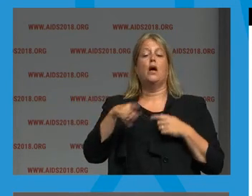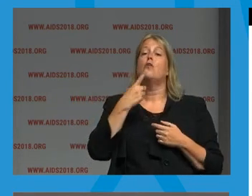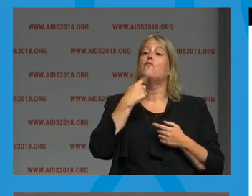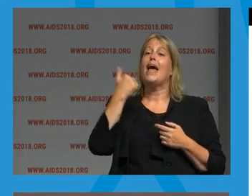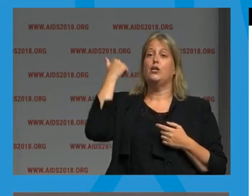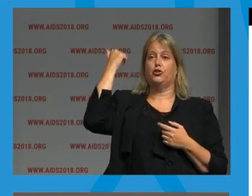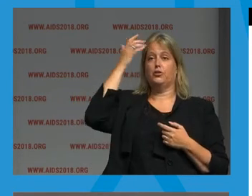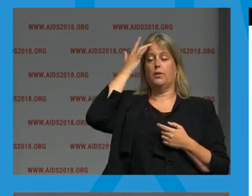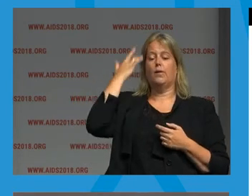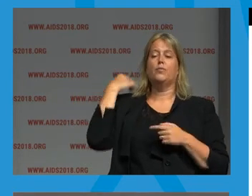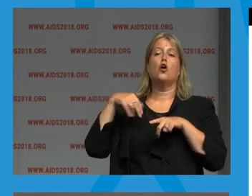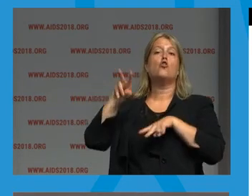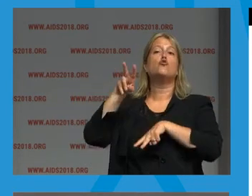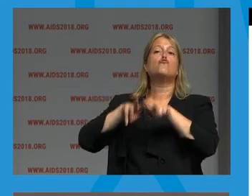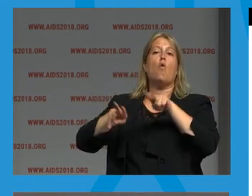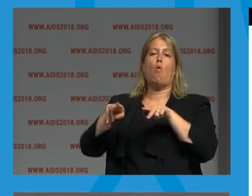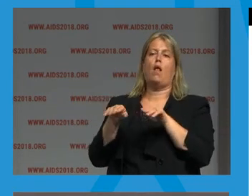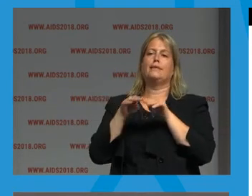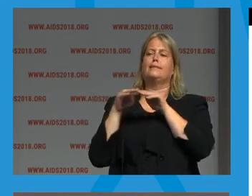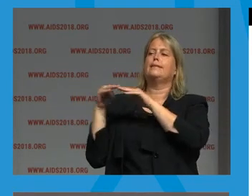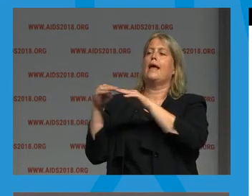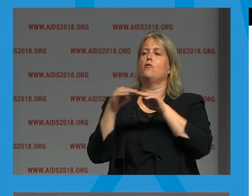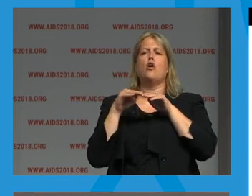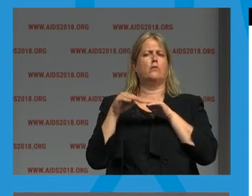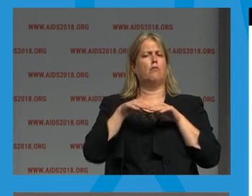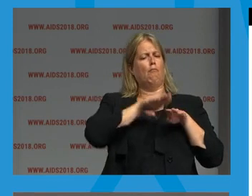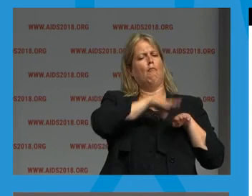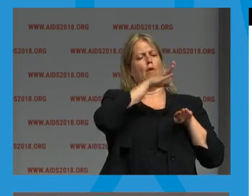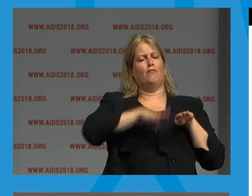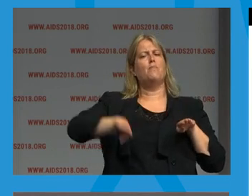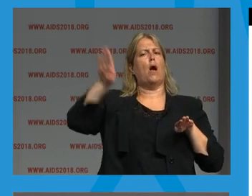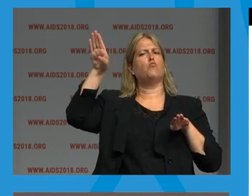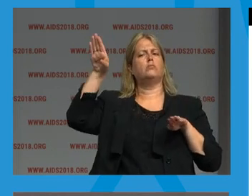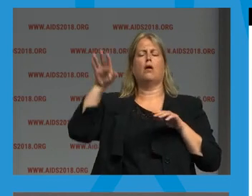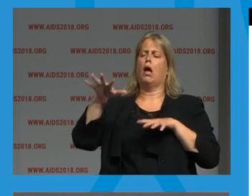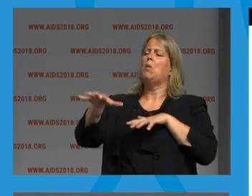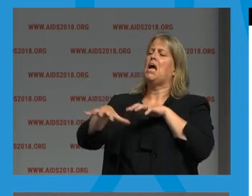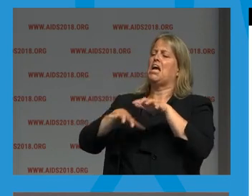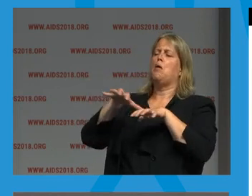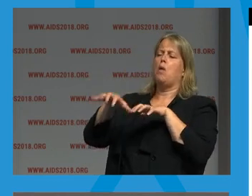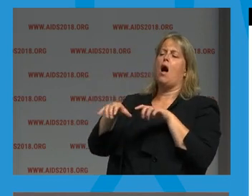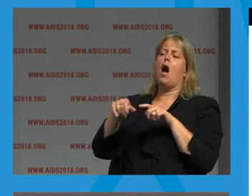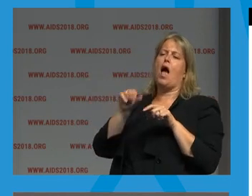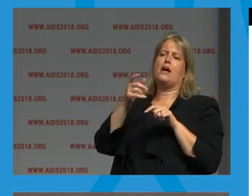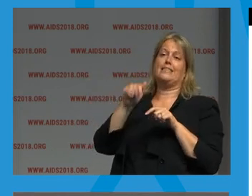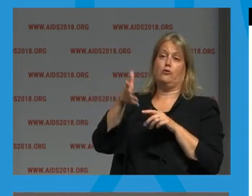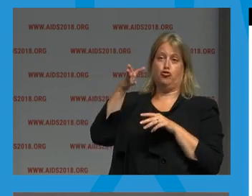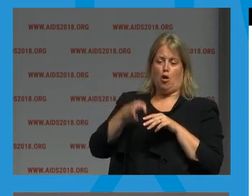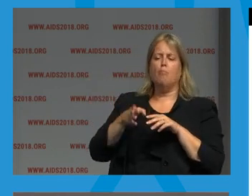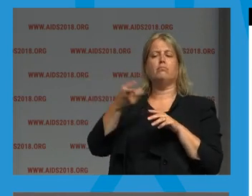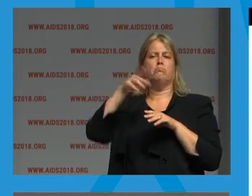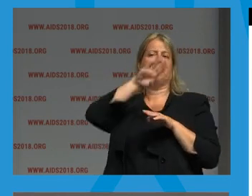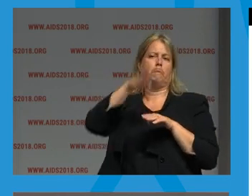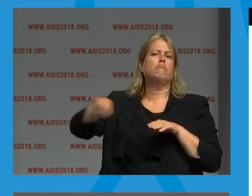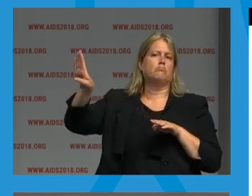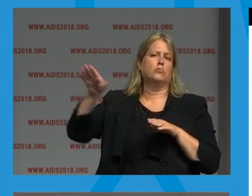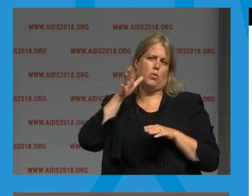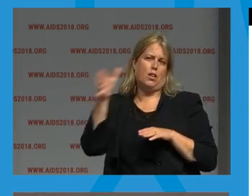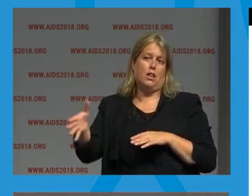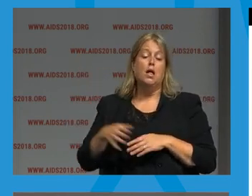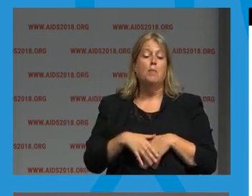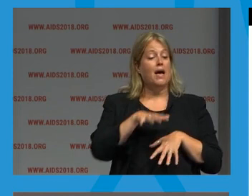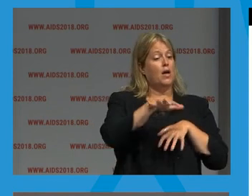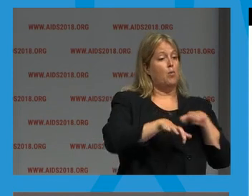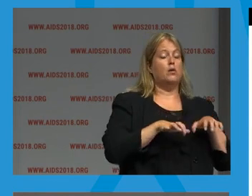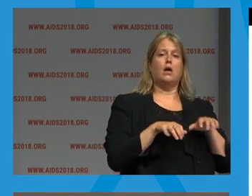IgG control of the standard type of rebound, which we all see in animals when you stop ART. But in the animals who had